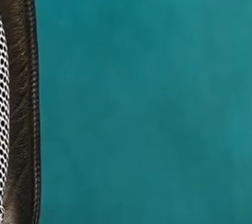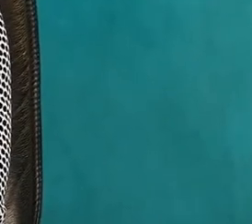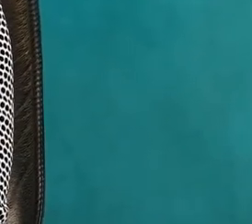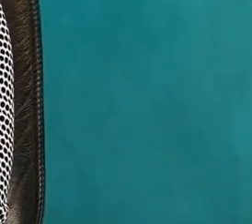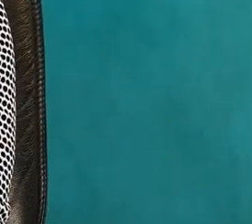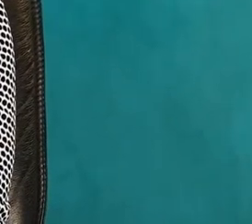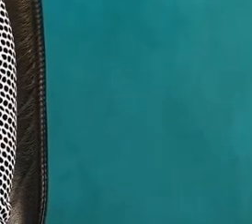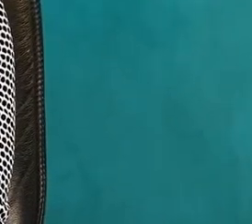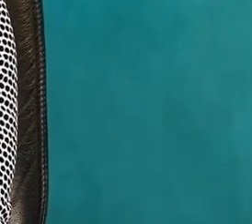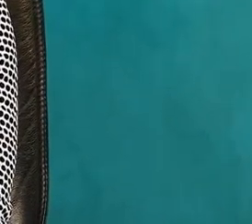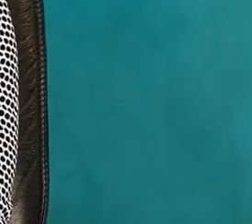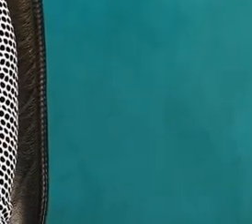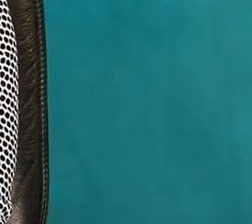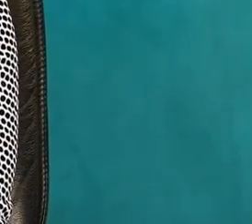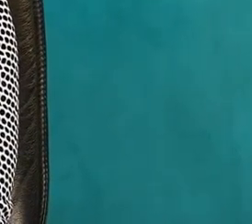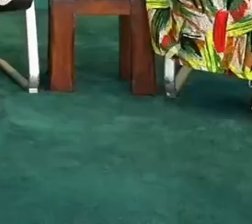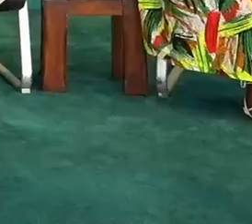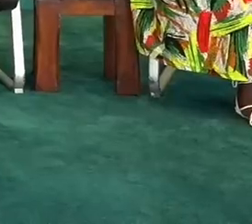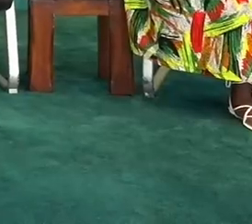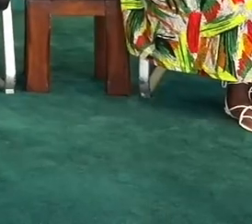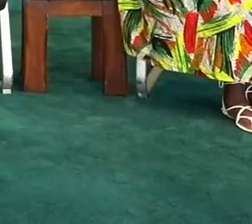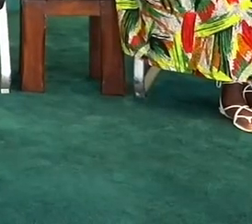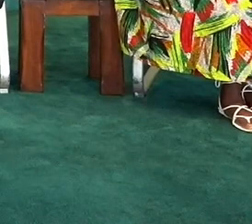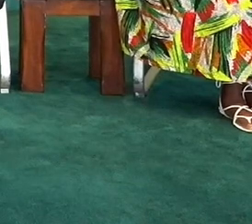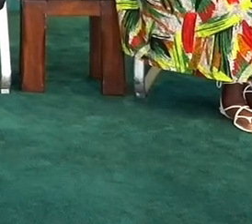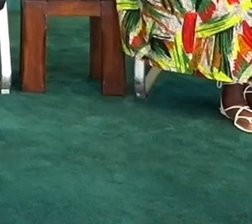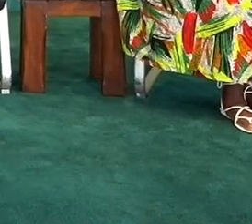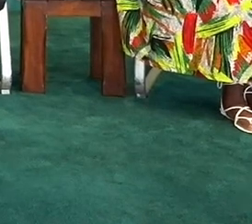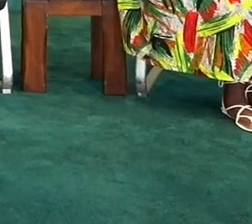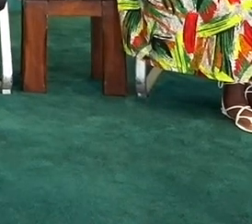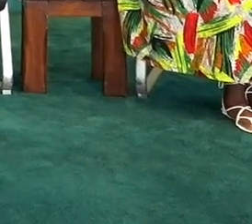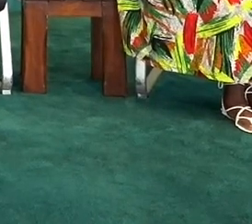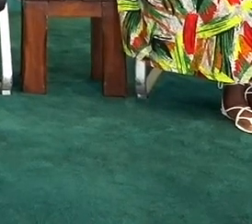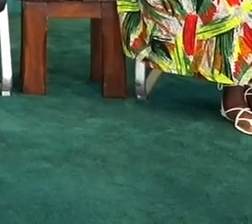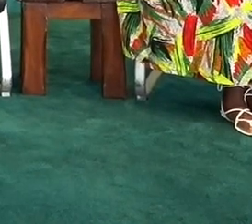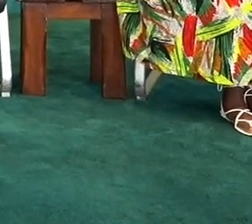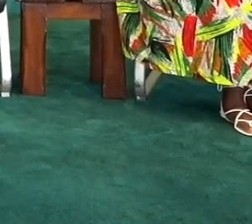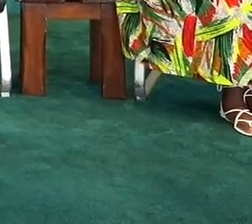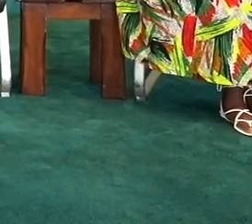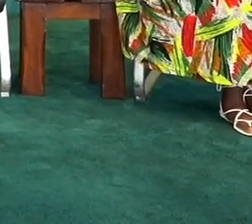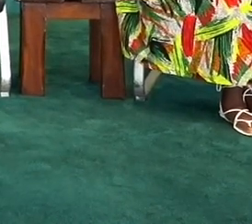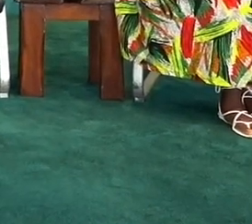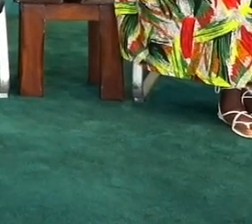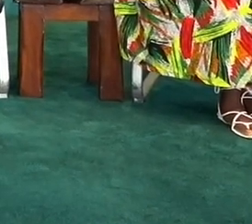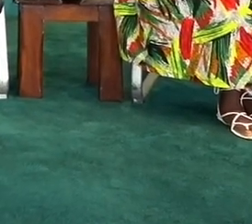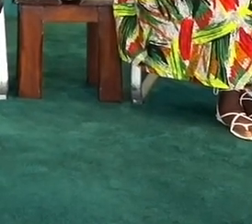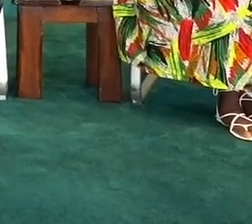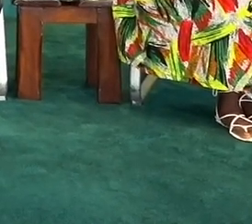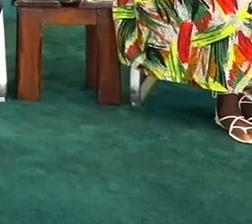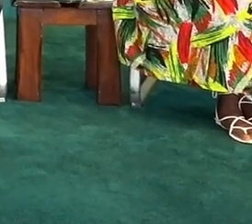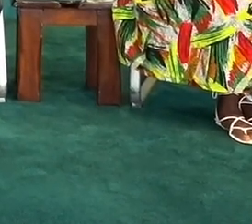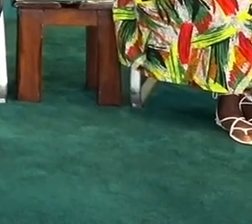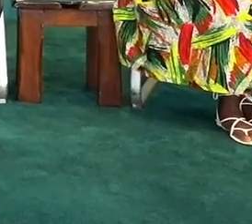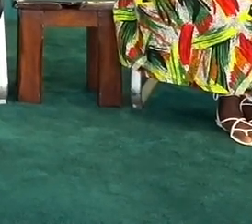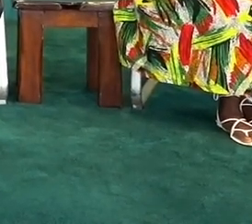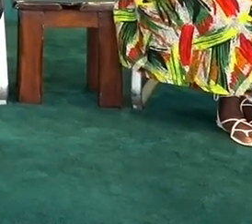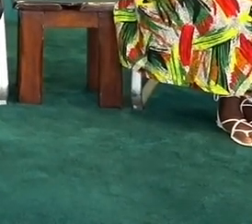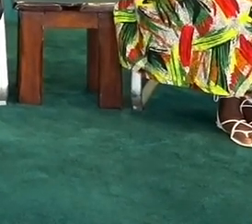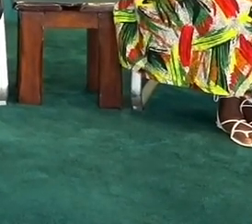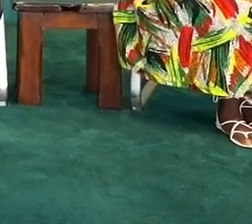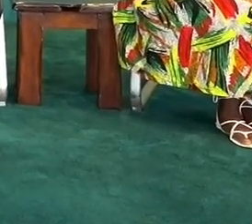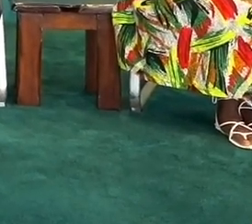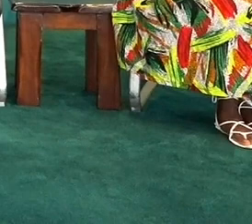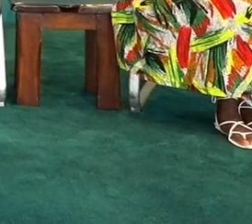starting from my far right. Hello, fellow viewers. My name is Mikhail Flex. Hello, everyone. My name is